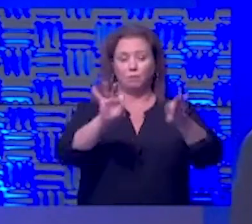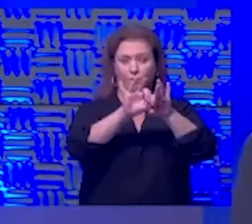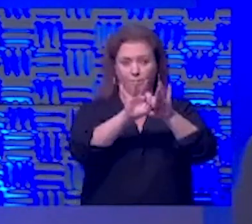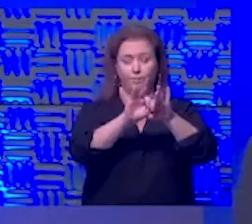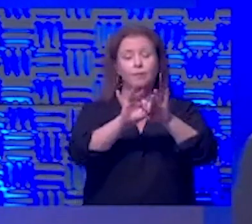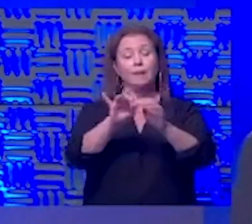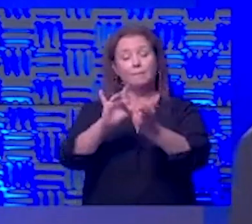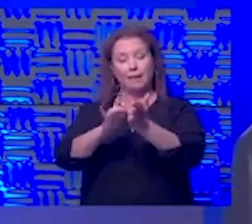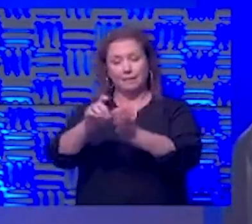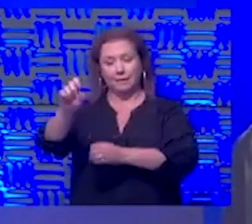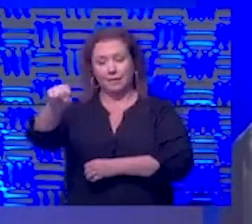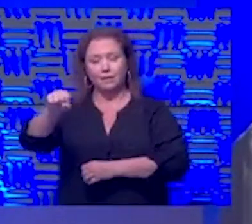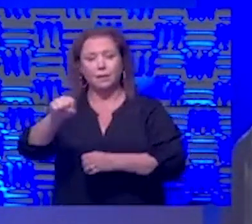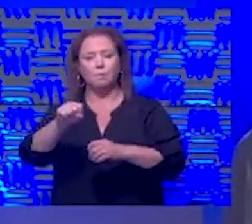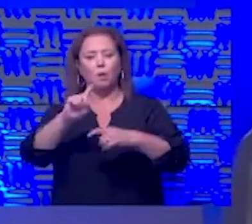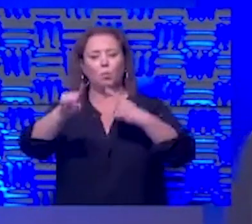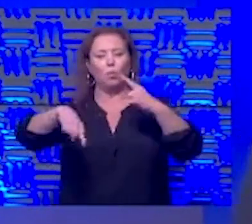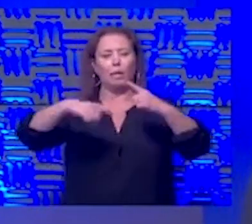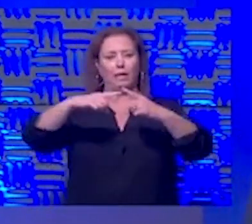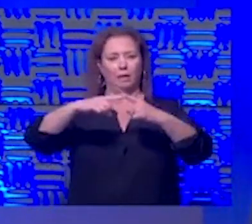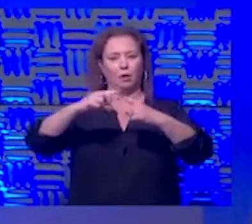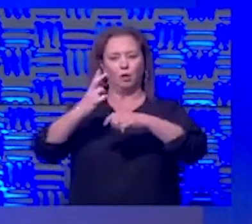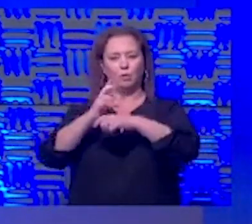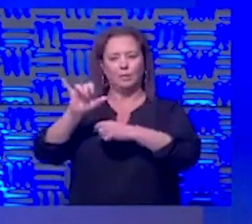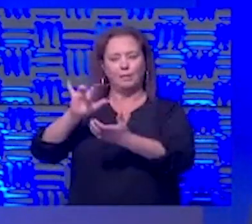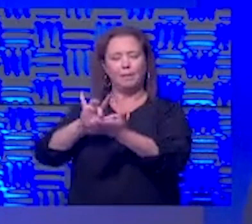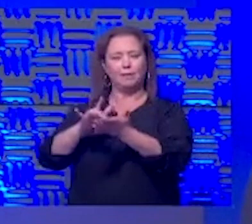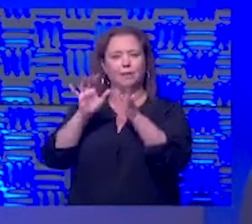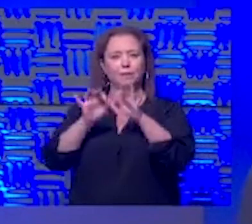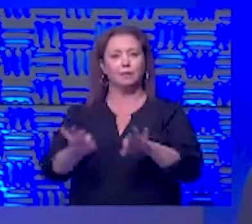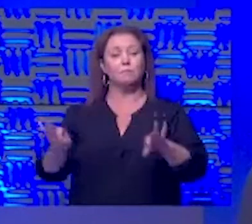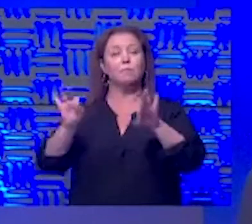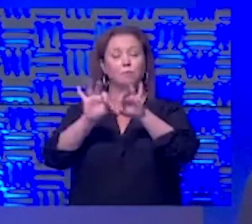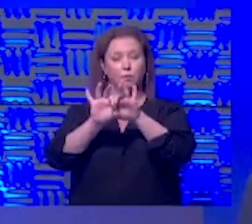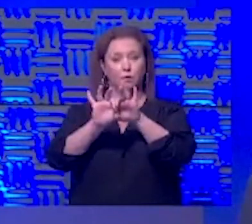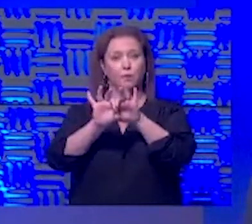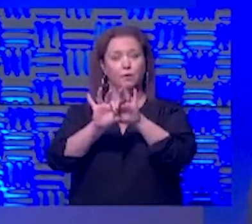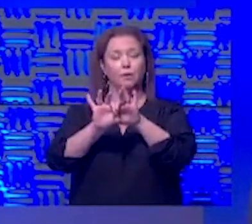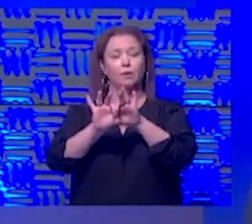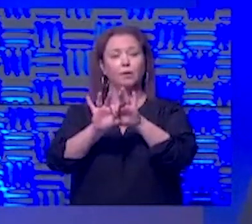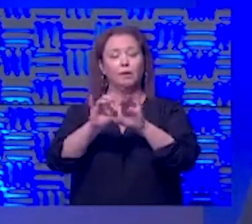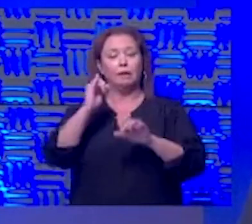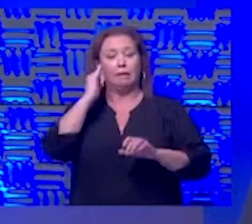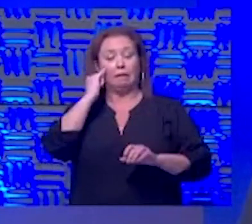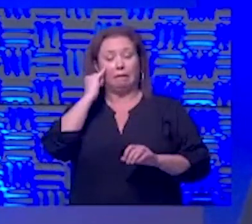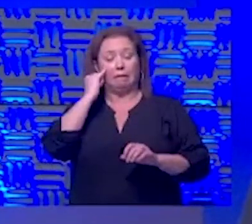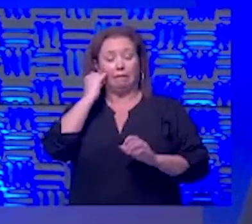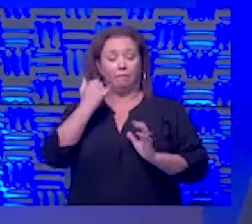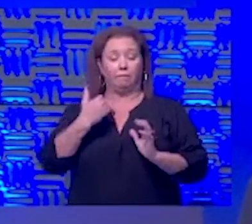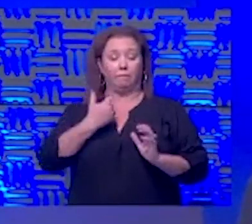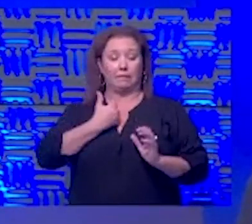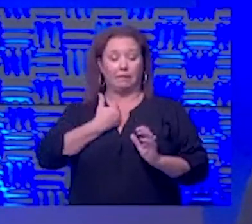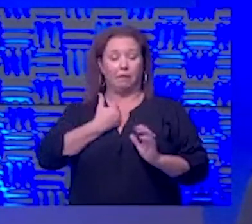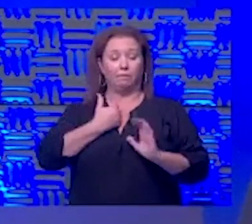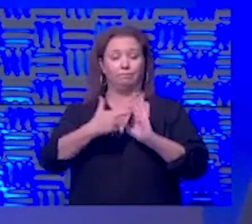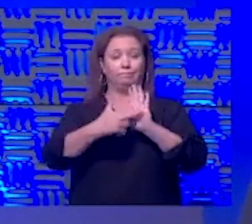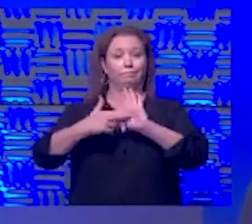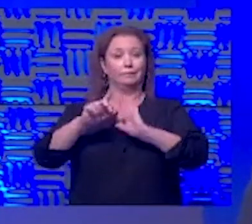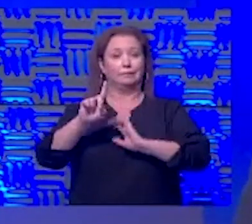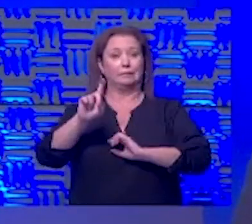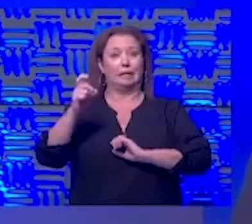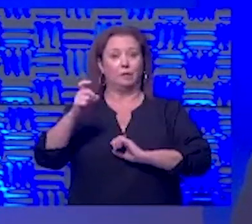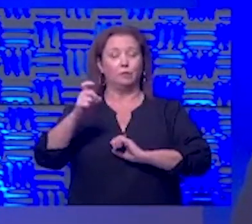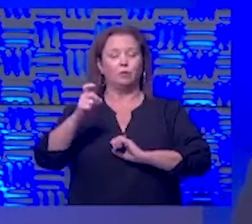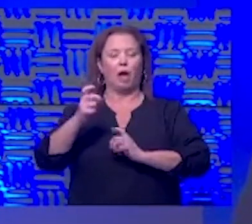we using, but when are we using it. That is certainly important. Again, if I were to be diagnosed, I would certainly want to be